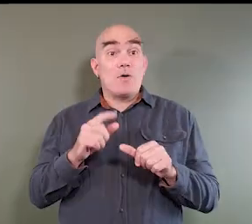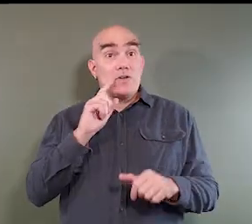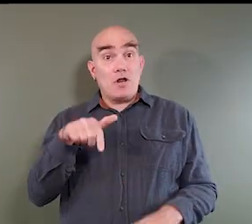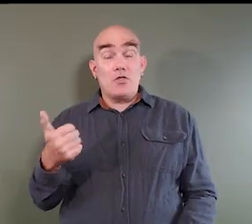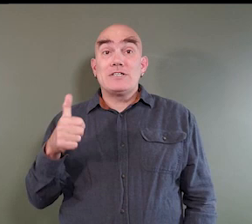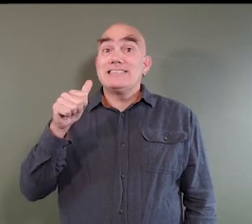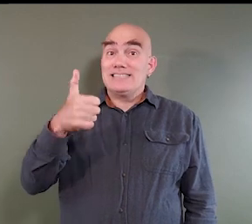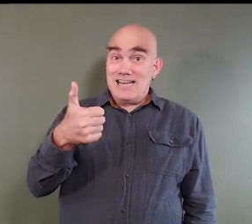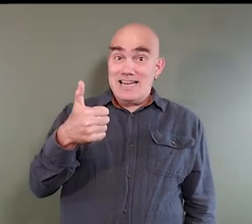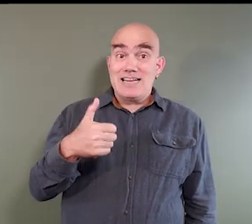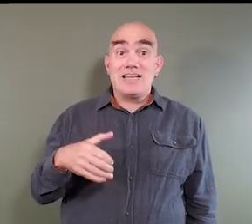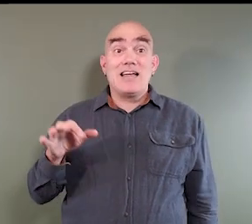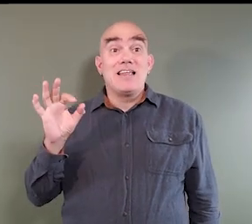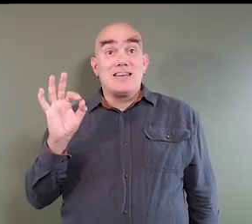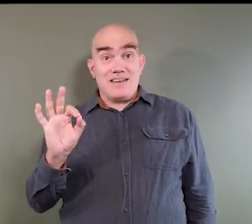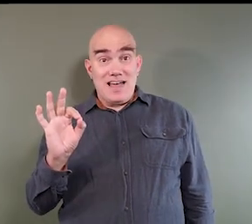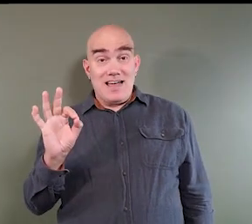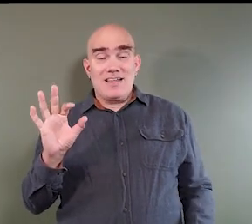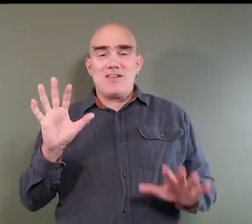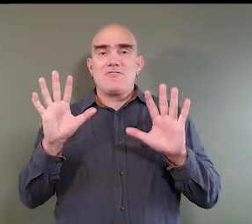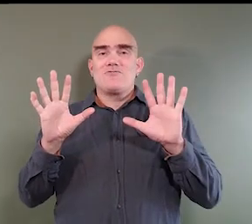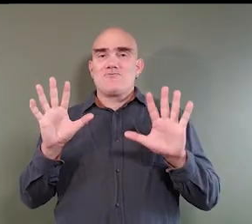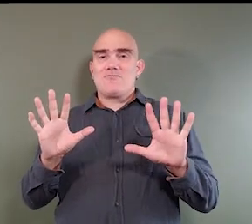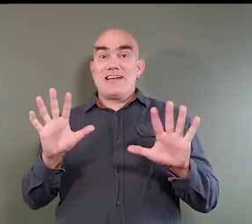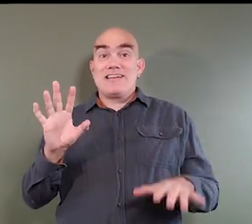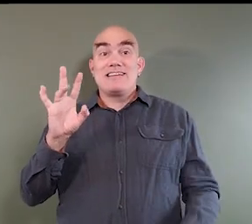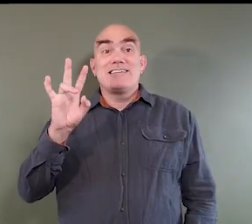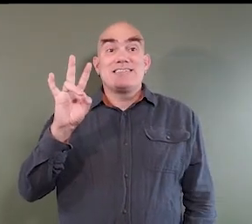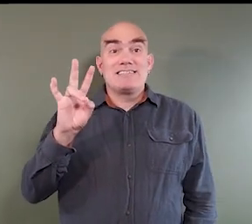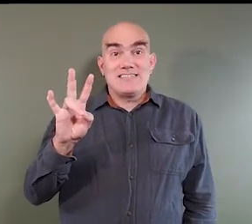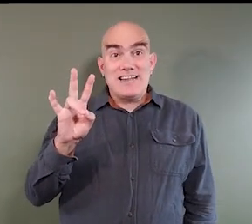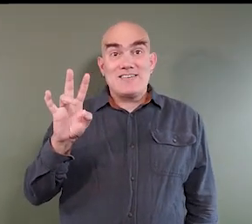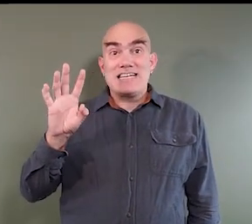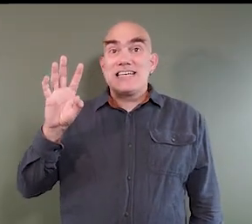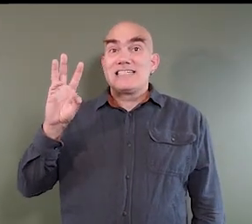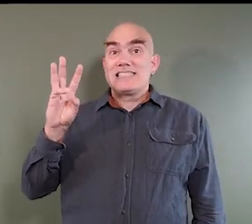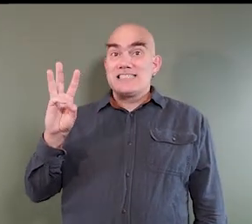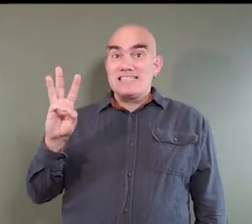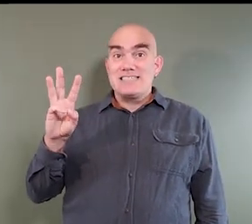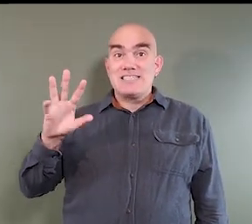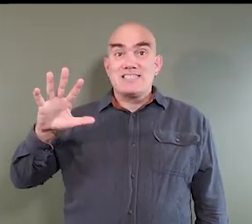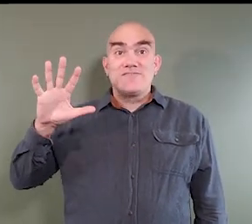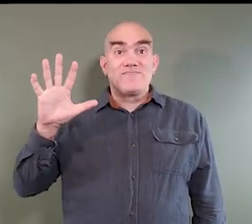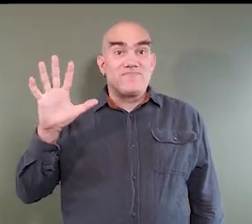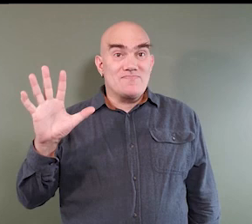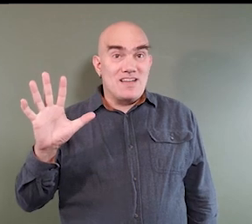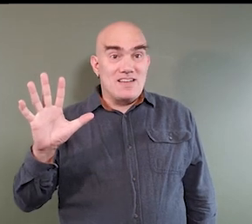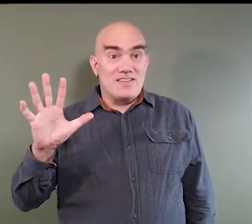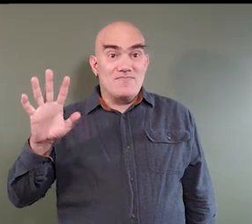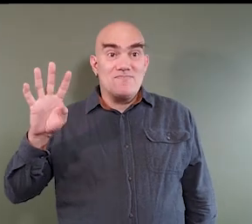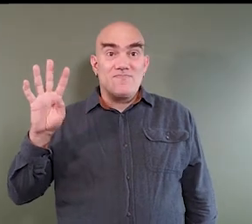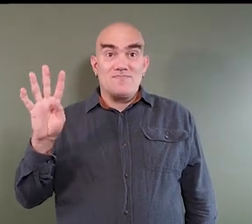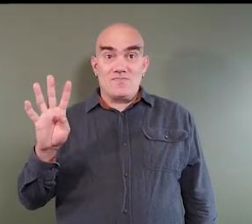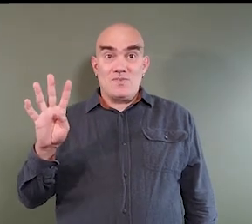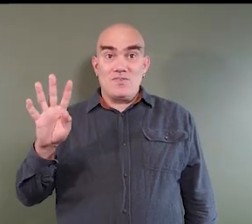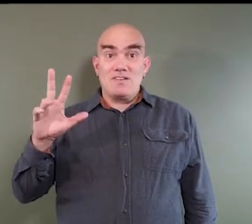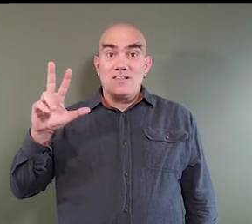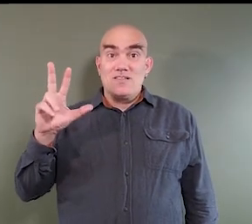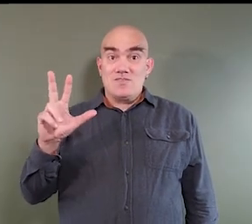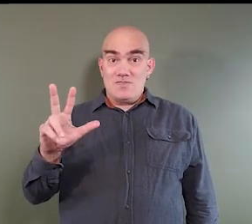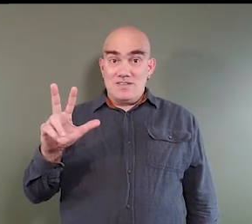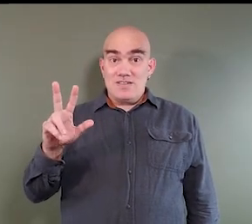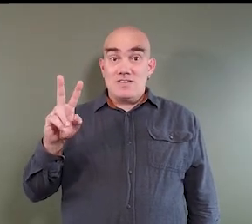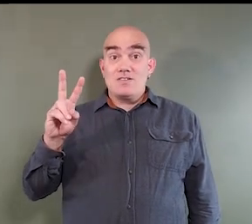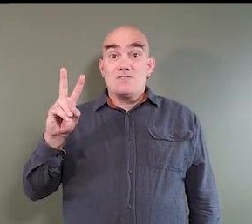10, 9, great, 7, 6, 5, 4, 3,